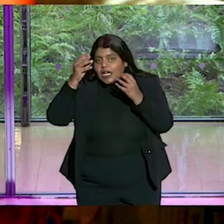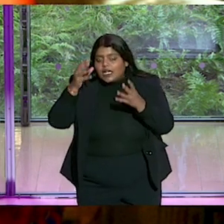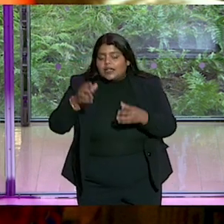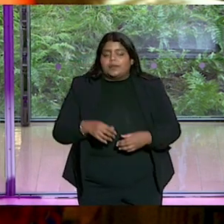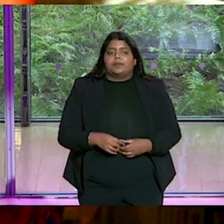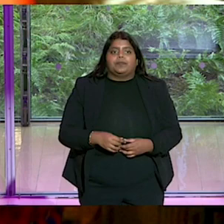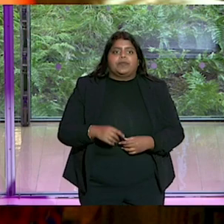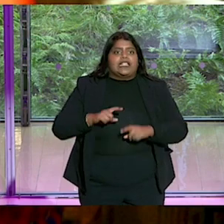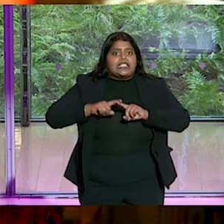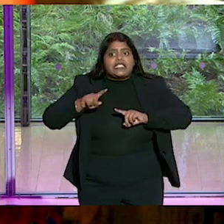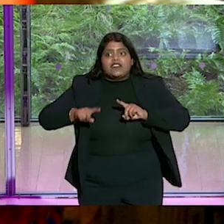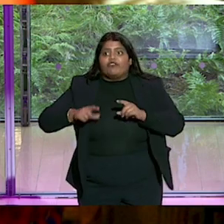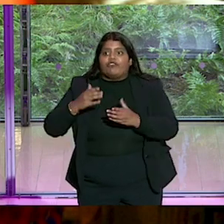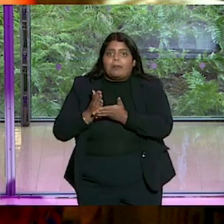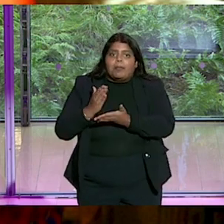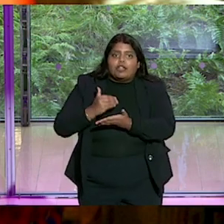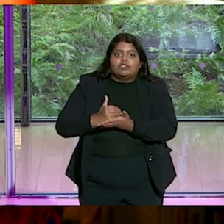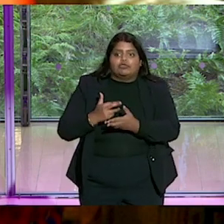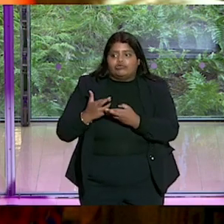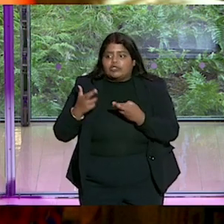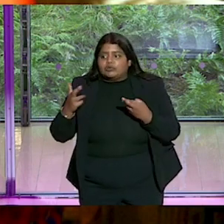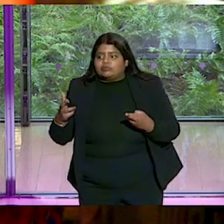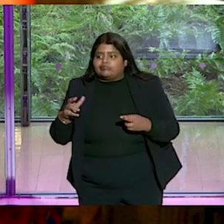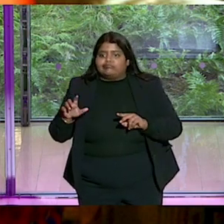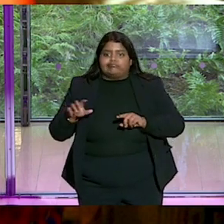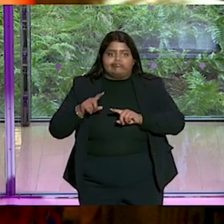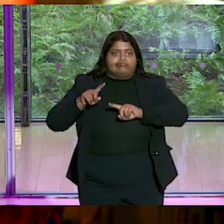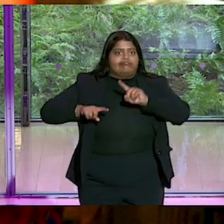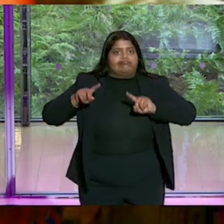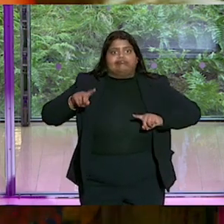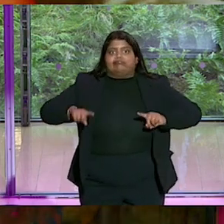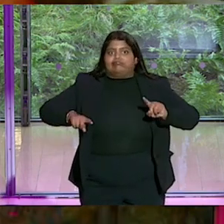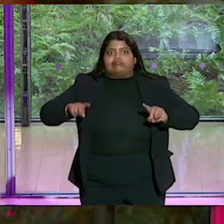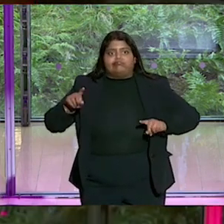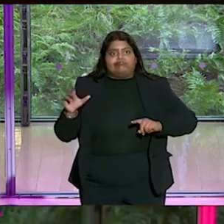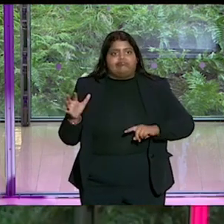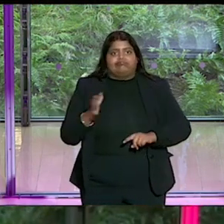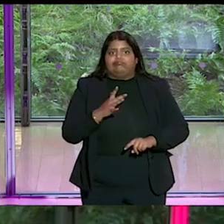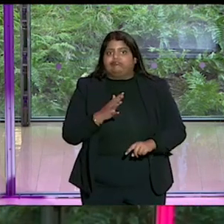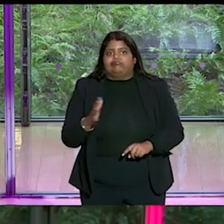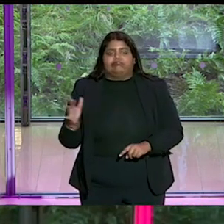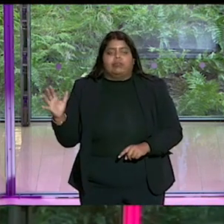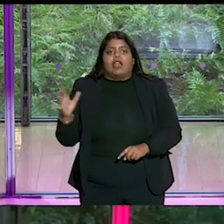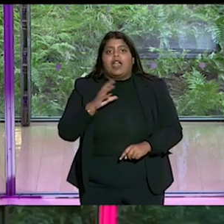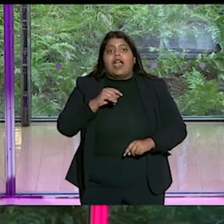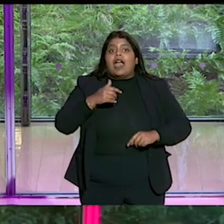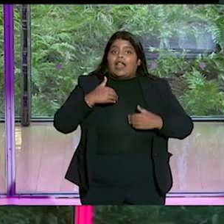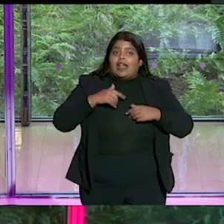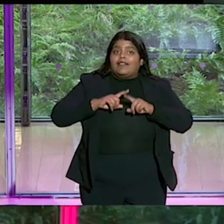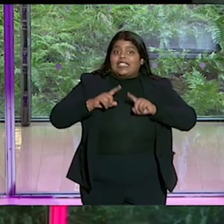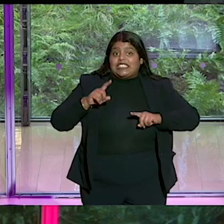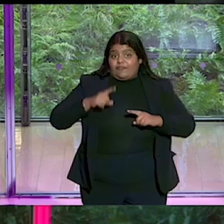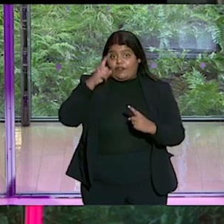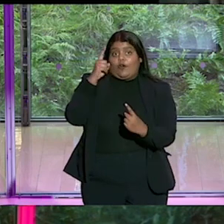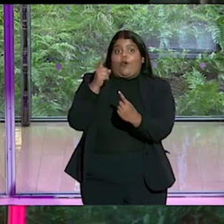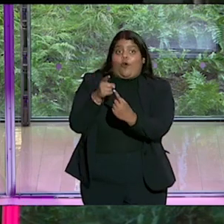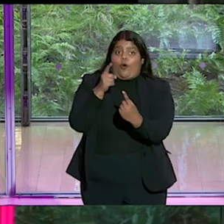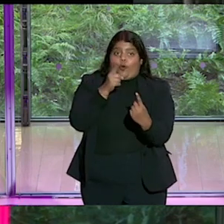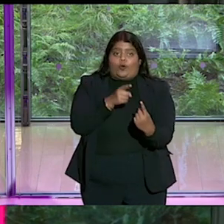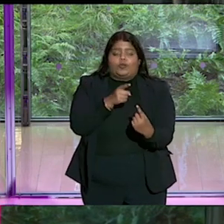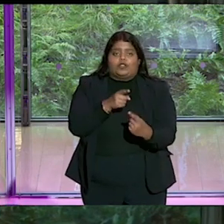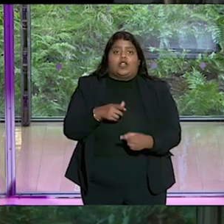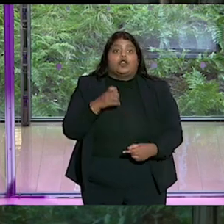different budgets and resources at our organization, and we might have different goals. So rather than